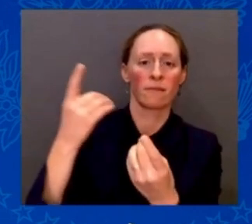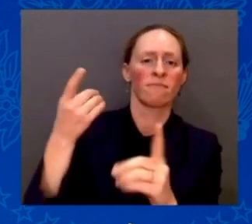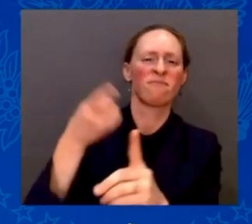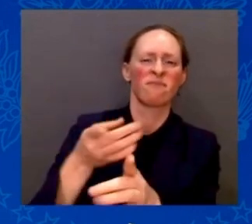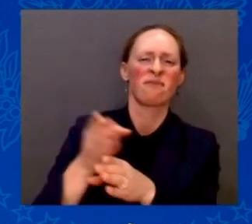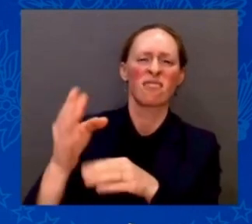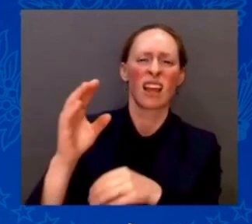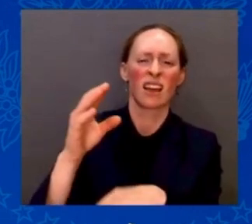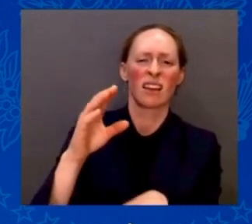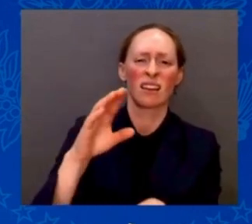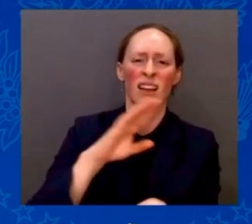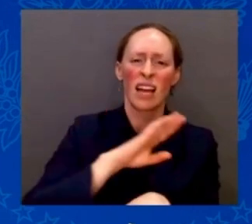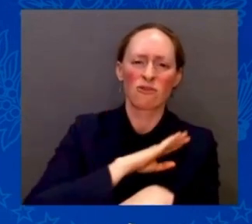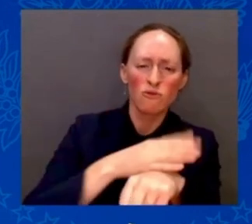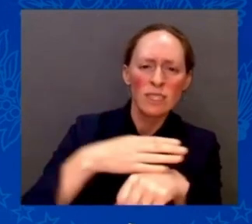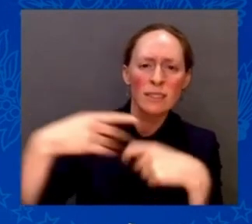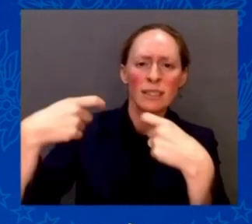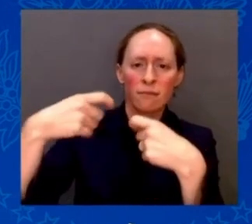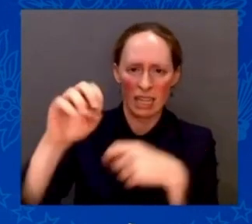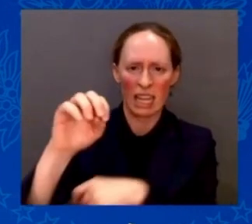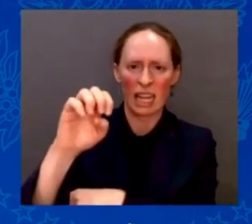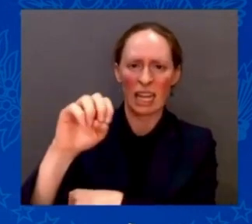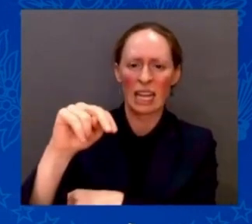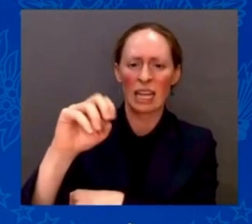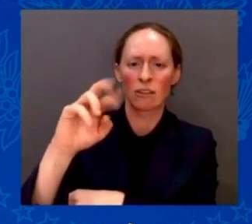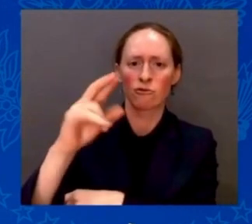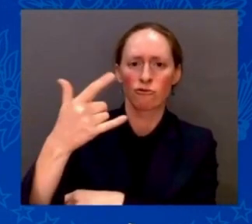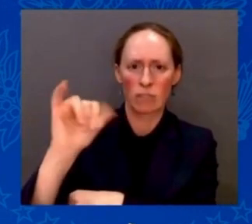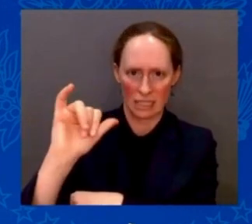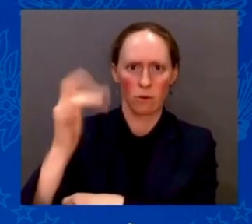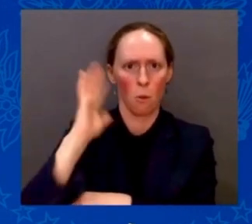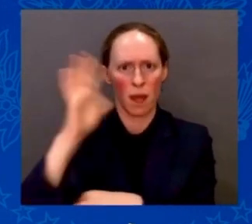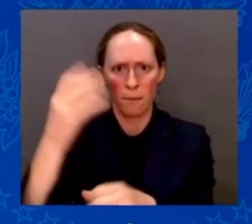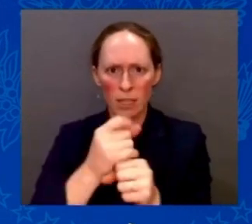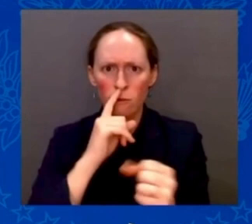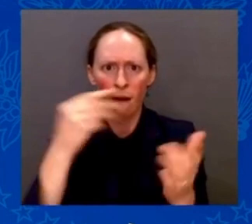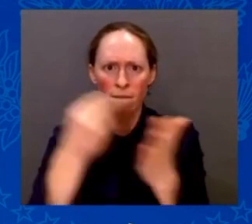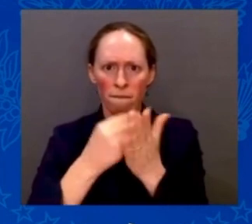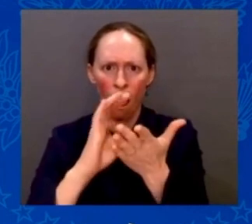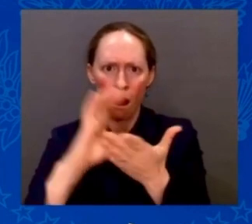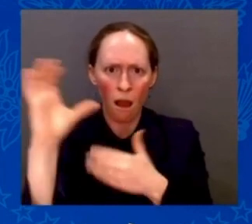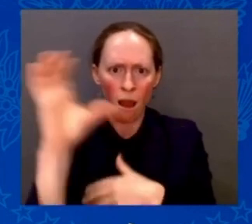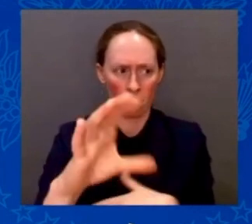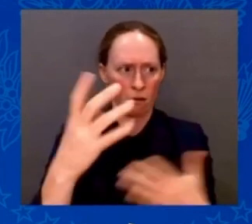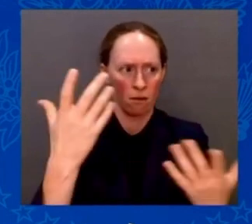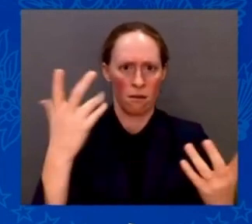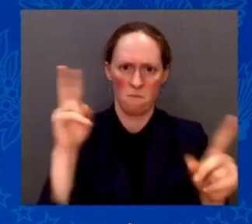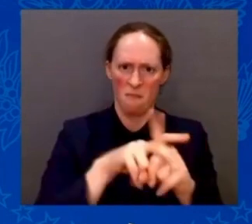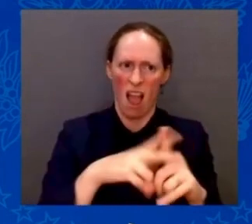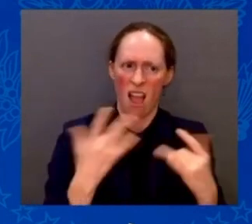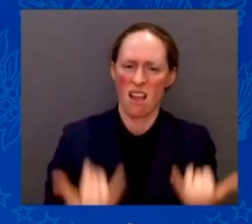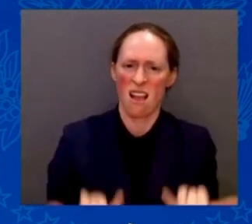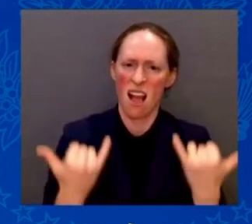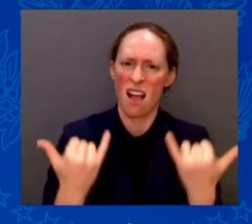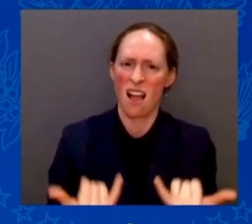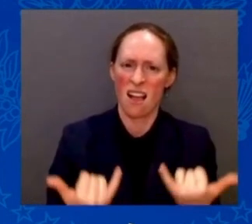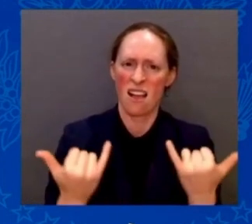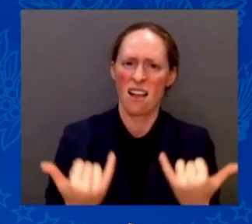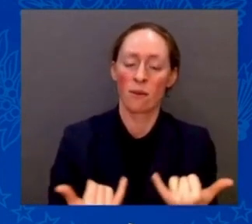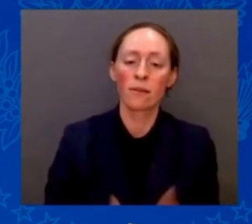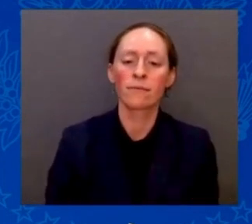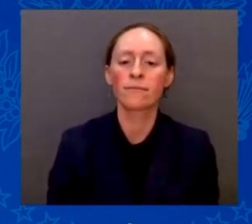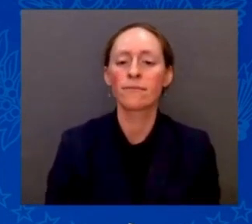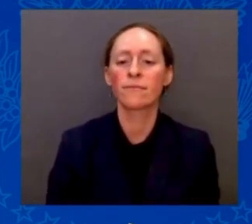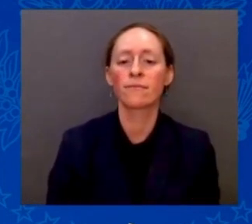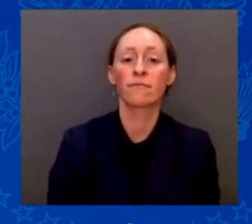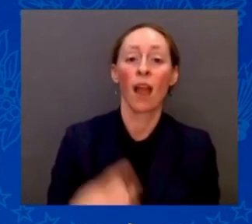the moment. All this is going to help Maui and the entire state of Hawaii better withstand future disasters, because this is not going